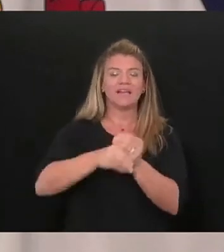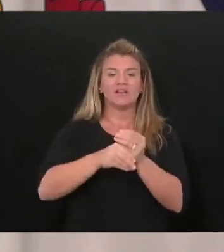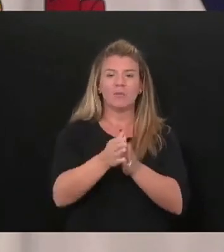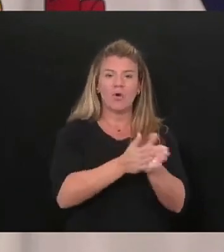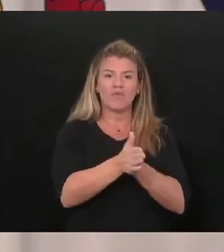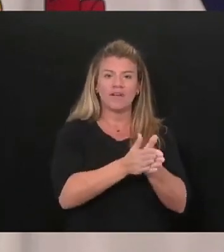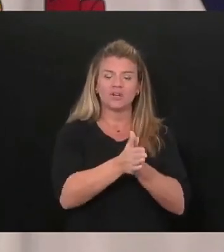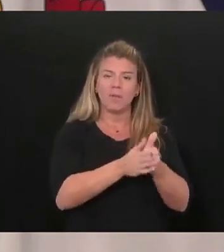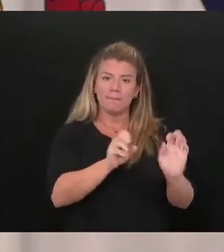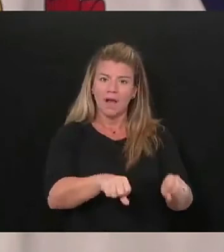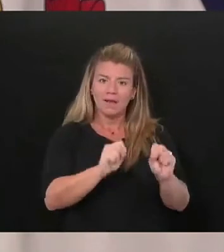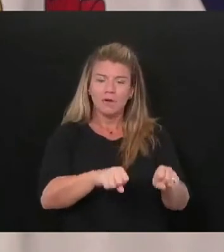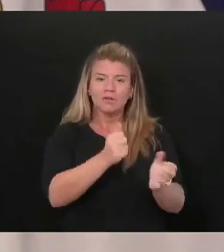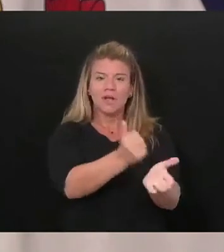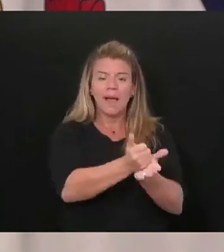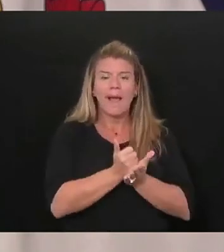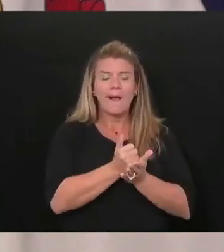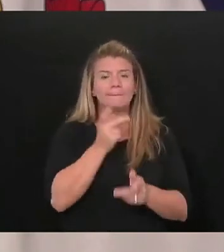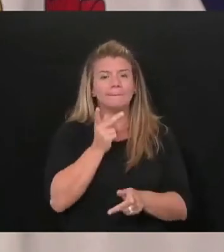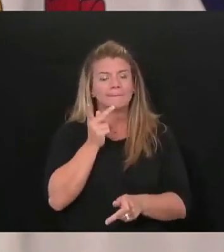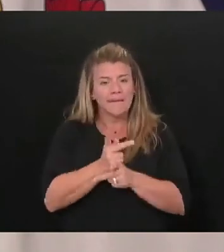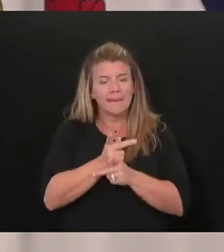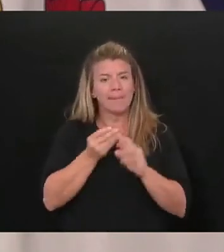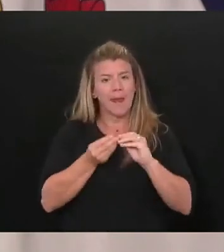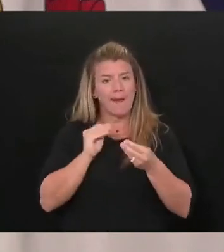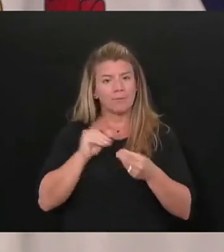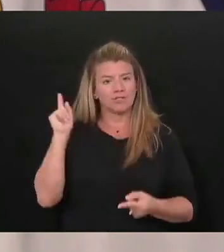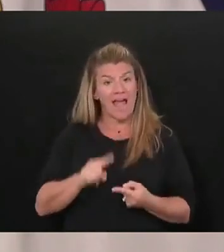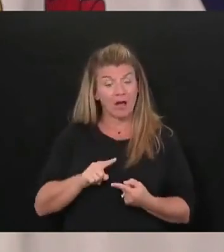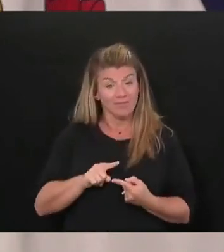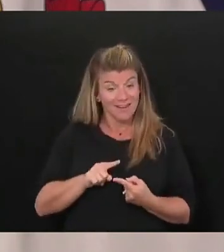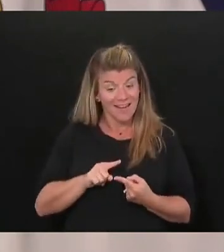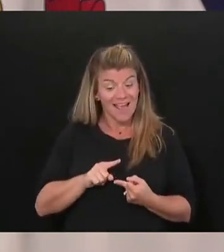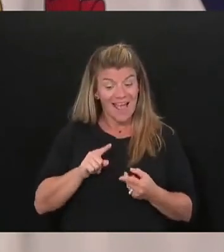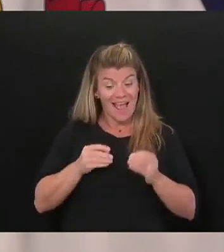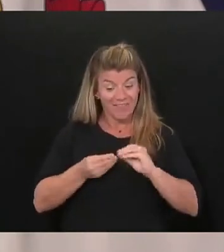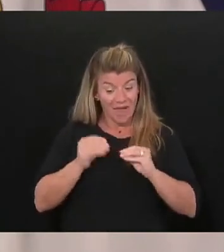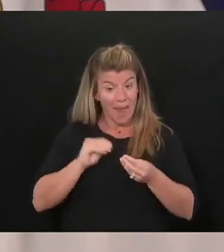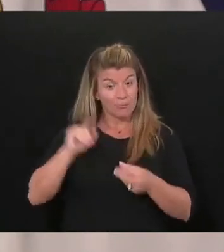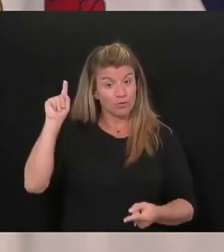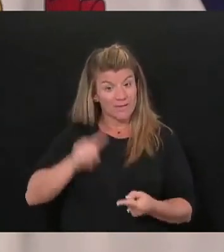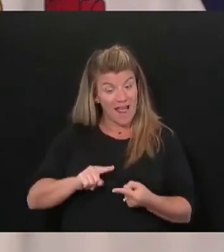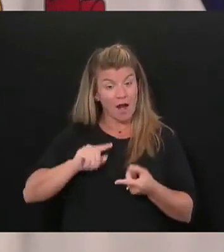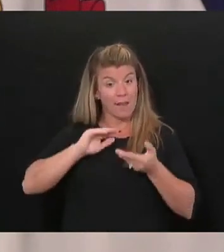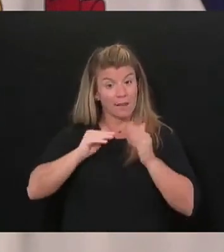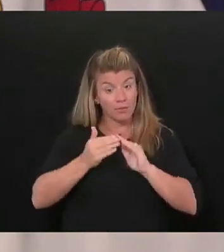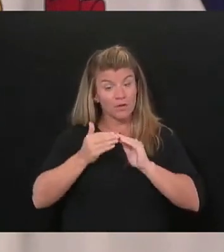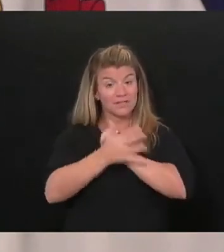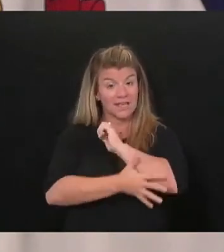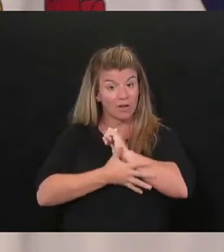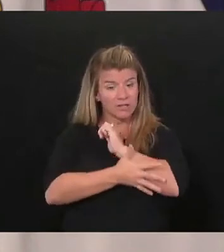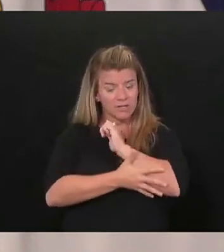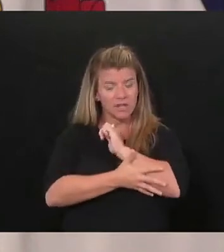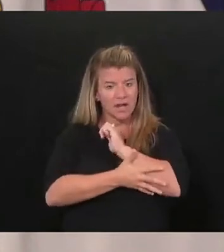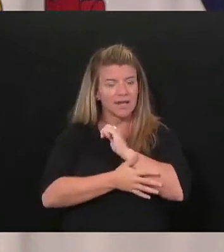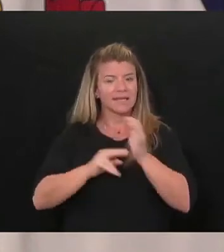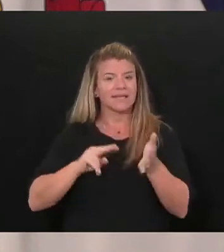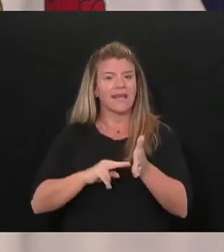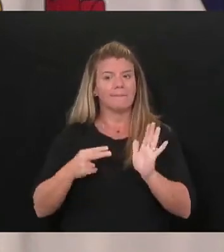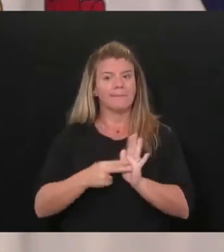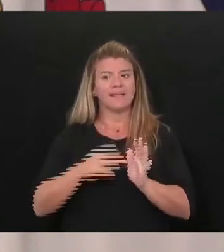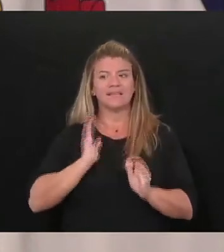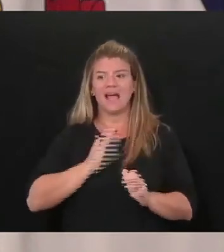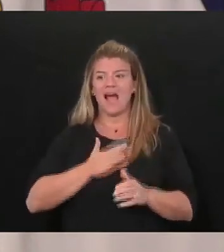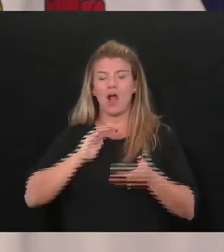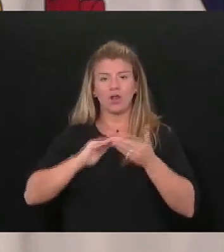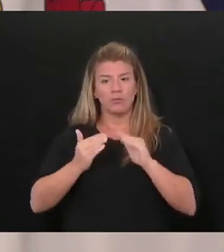possibly can to keep our numbers down, because as we keep our numbers down in our communities and counties, we absolutely make our